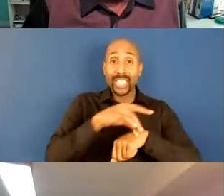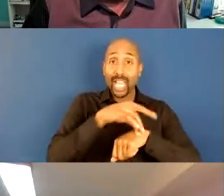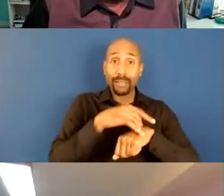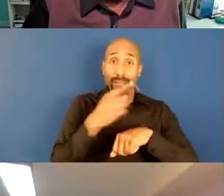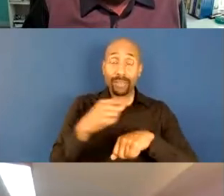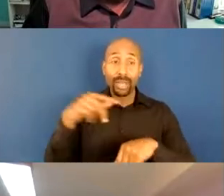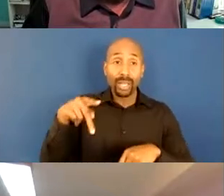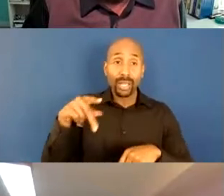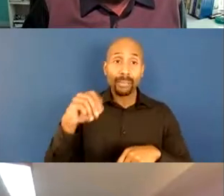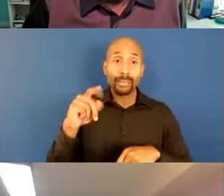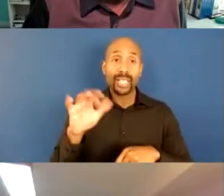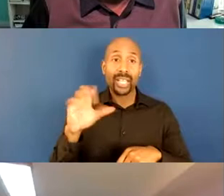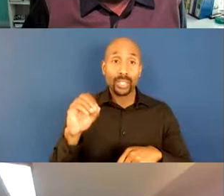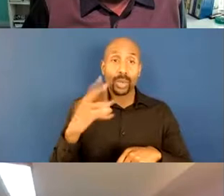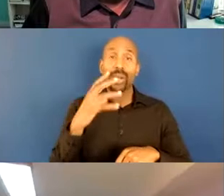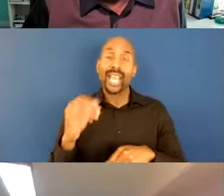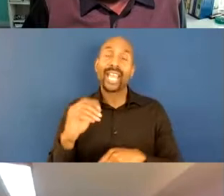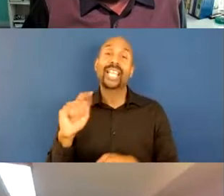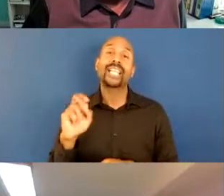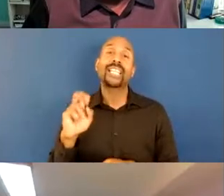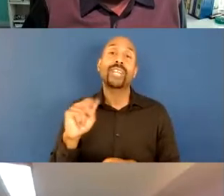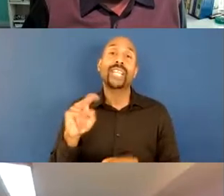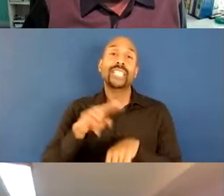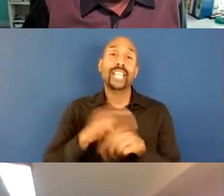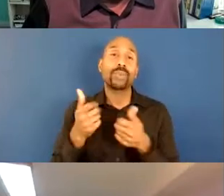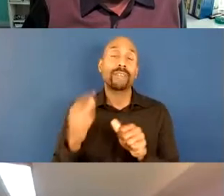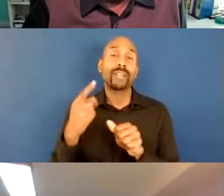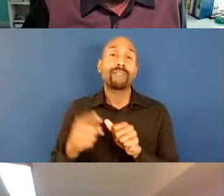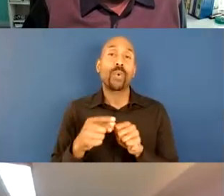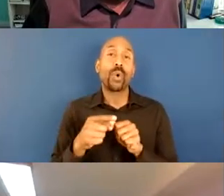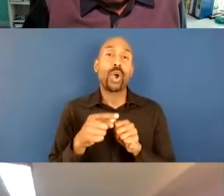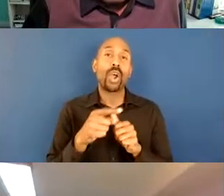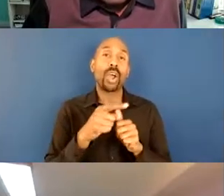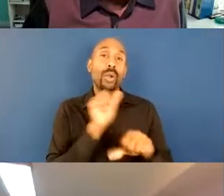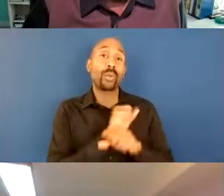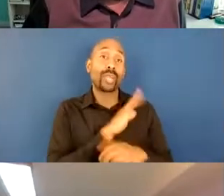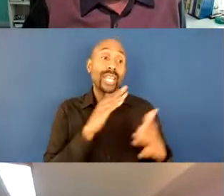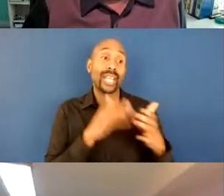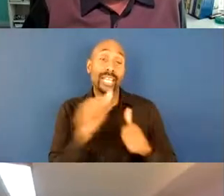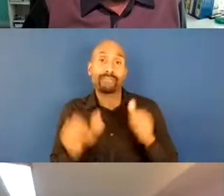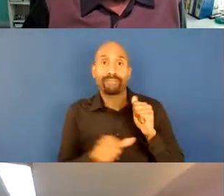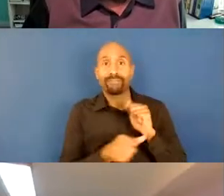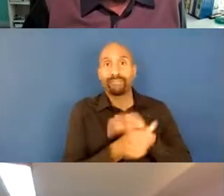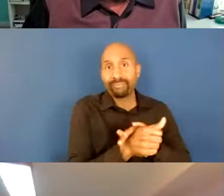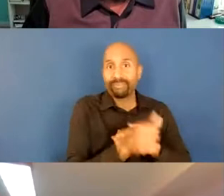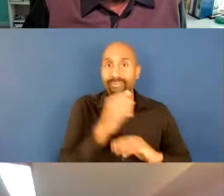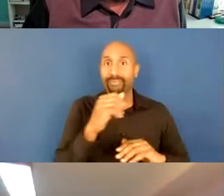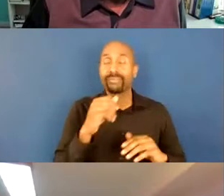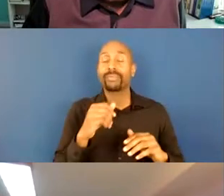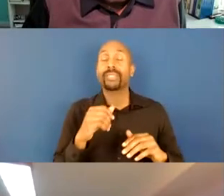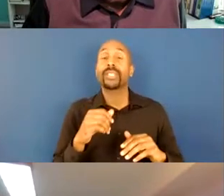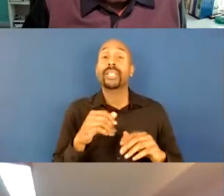of subverting those places where domination, both from inside and from afar, have always haunted people's